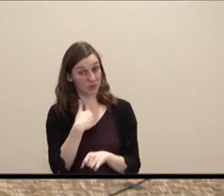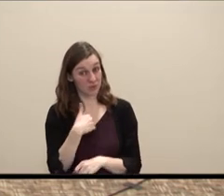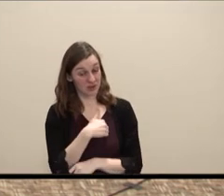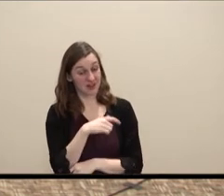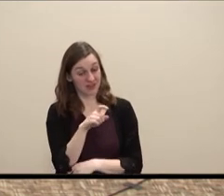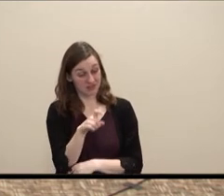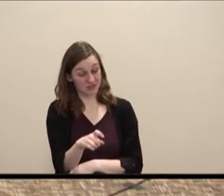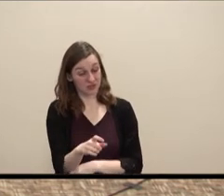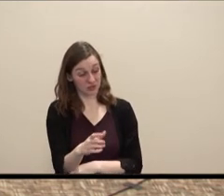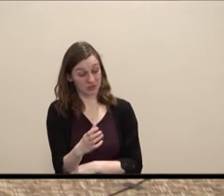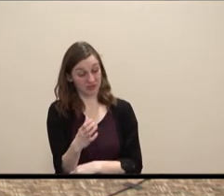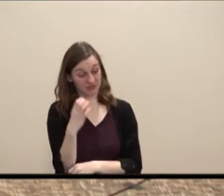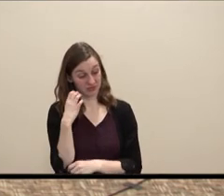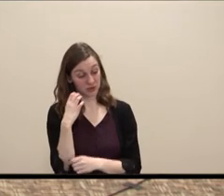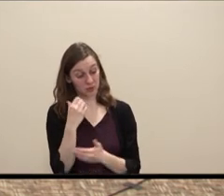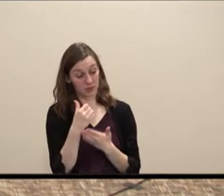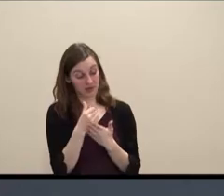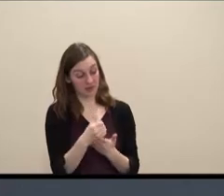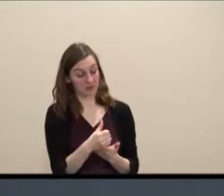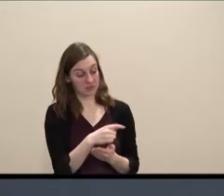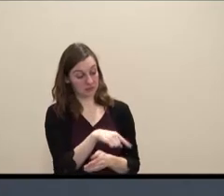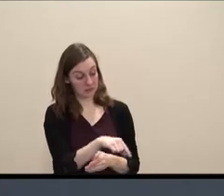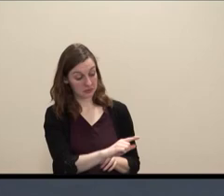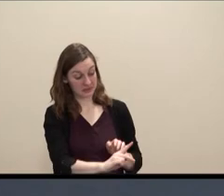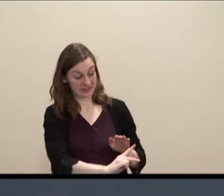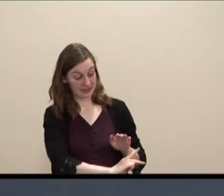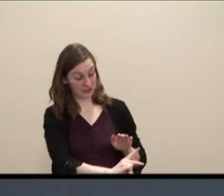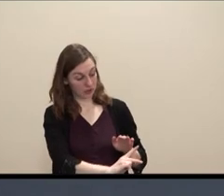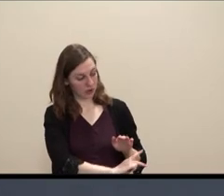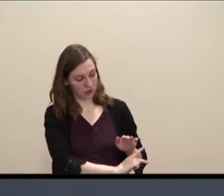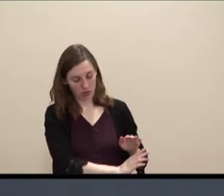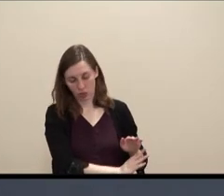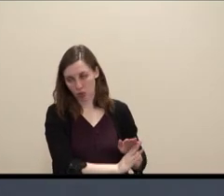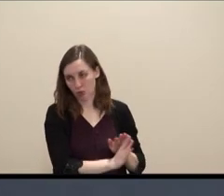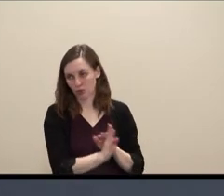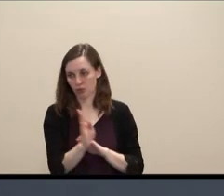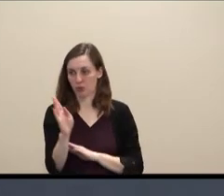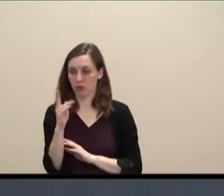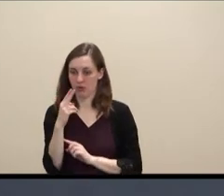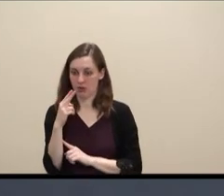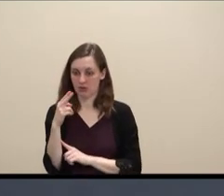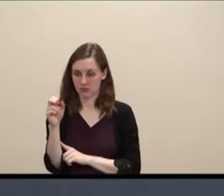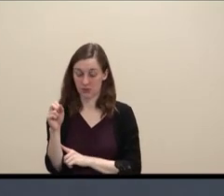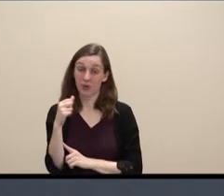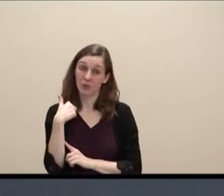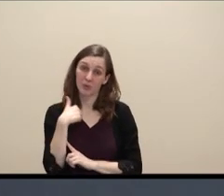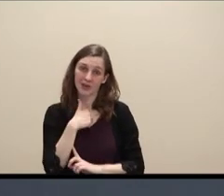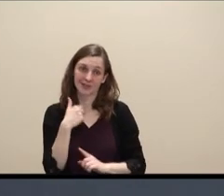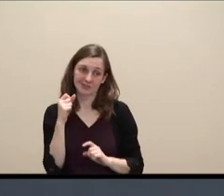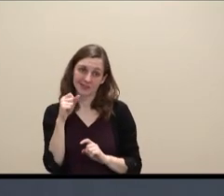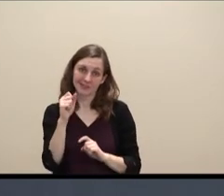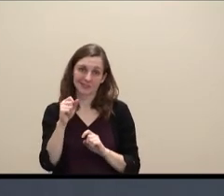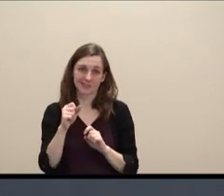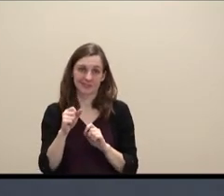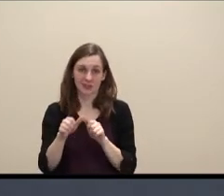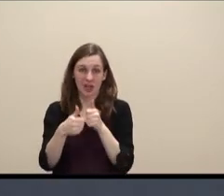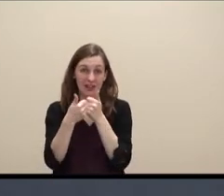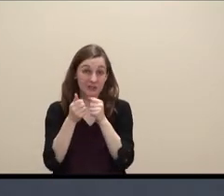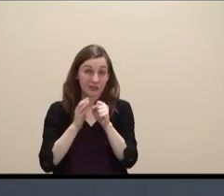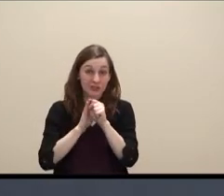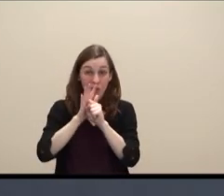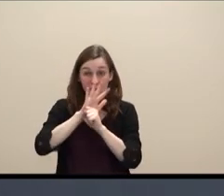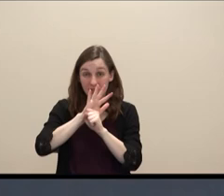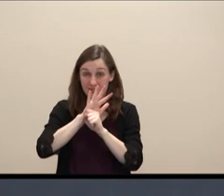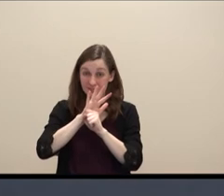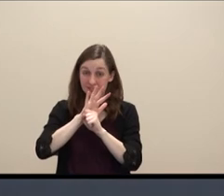up all the way from kindergarten to high school. We certainly have challenges with COVID and credits and high school